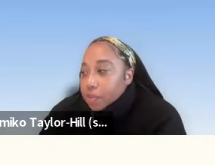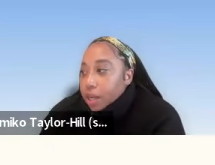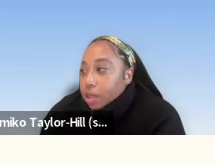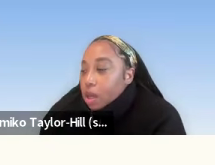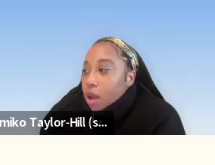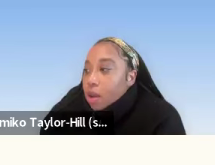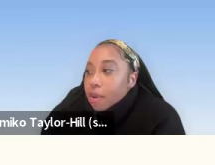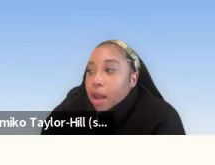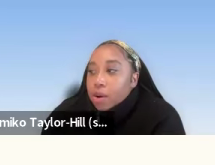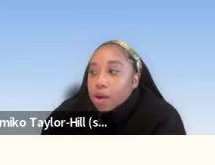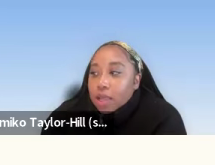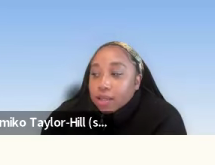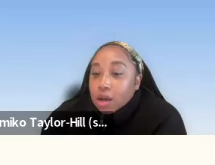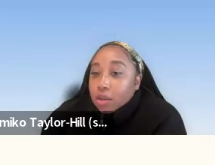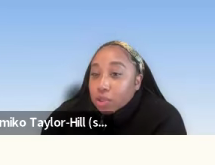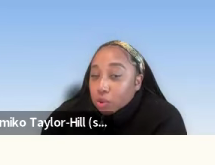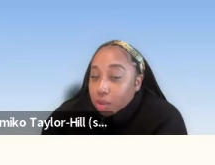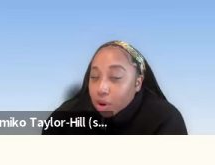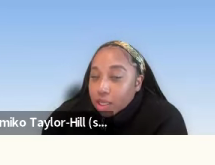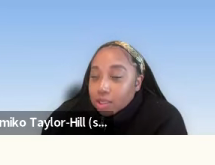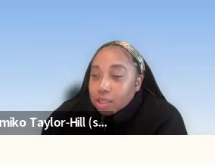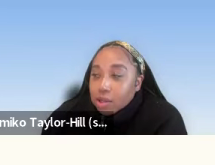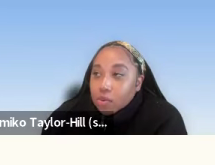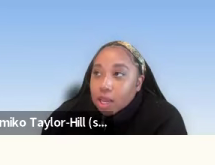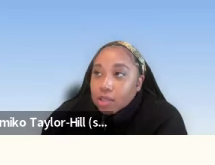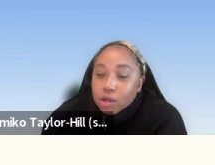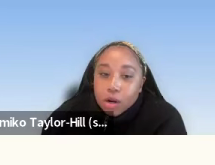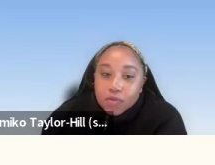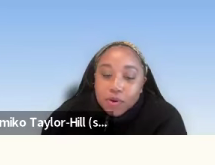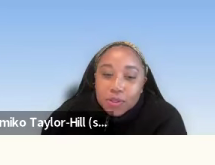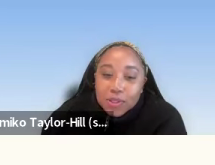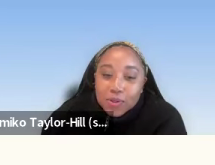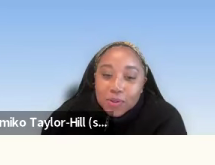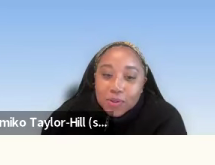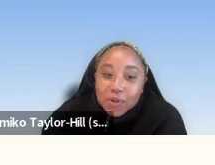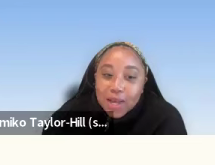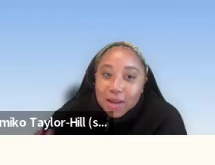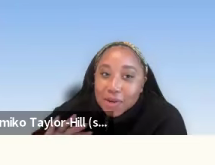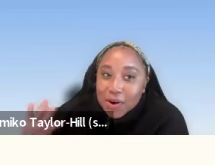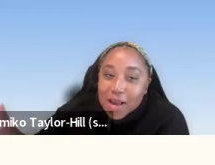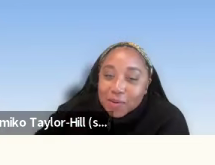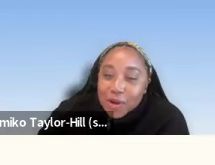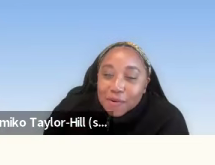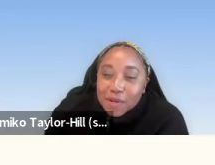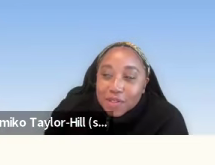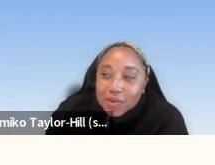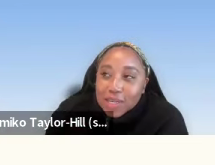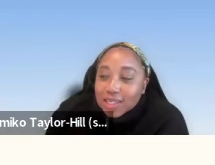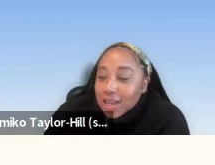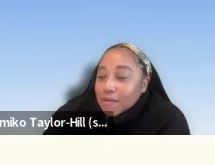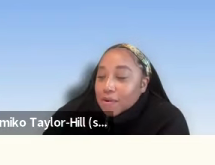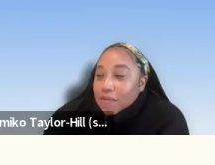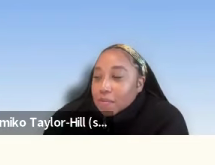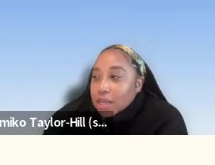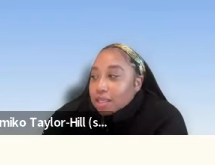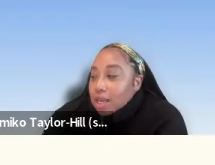have a 5-minute break. At OHEA, we like to call them screen breaks. And so we like to encourage folks to divert their eyes away from their